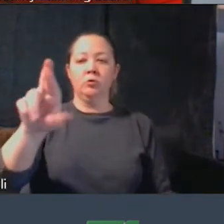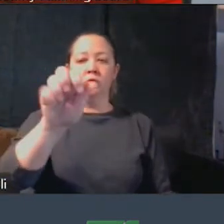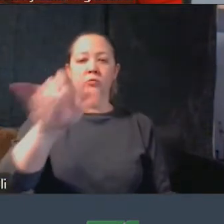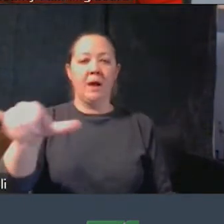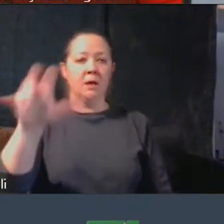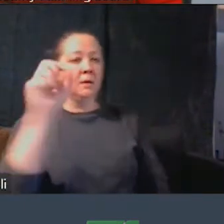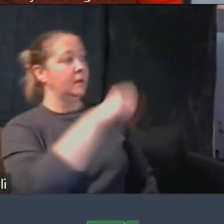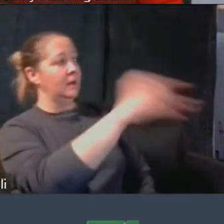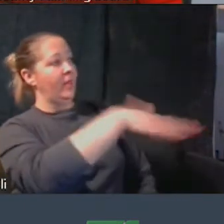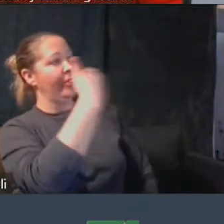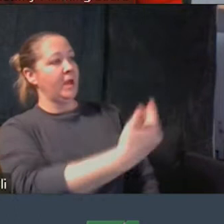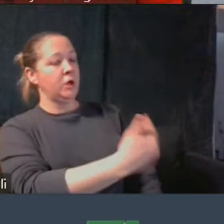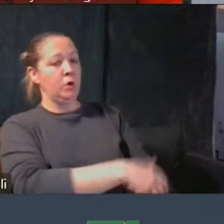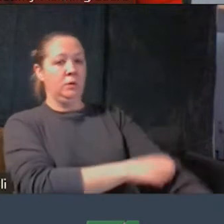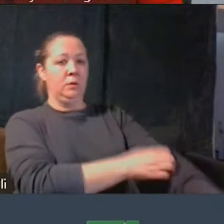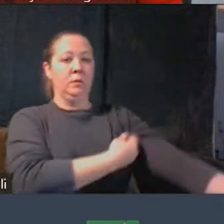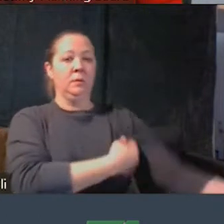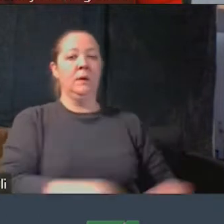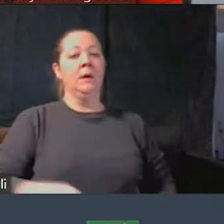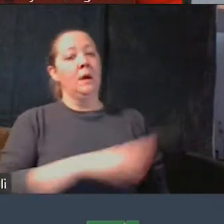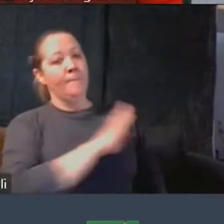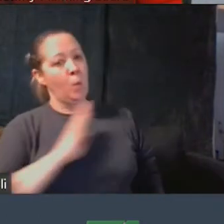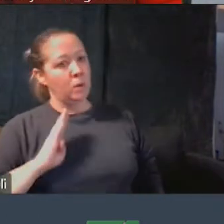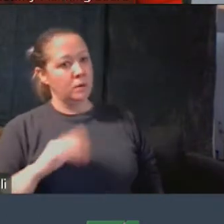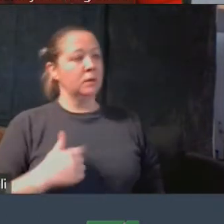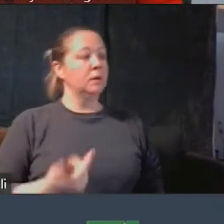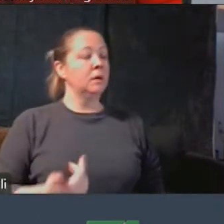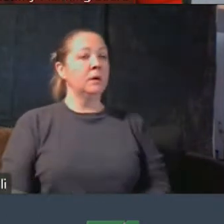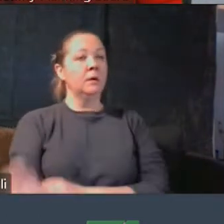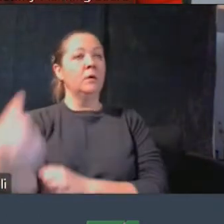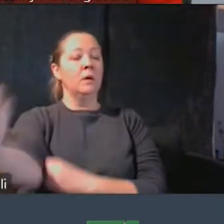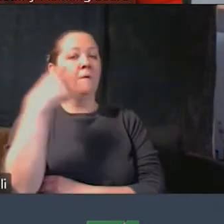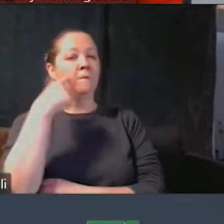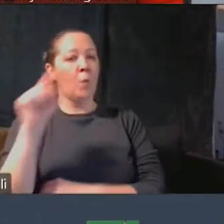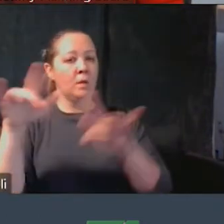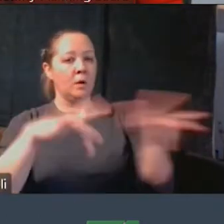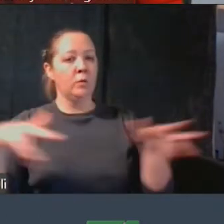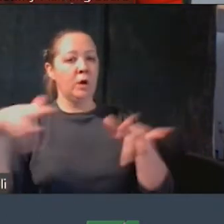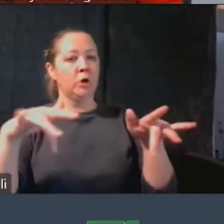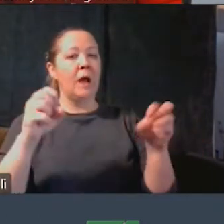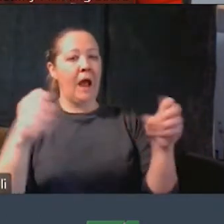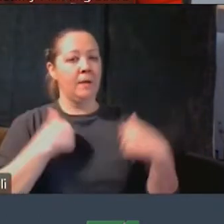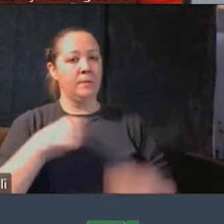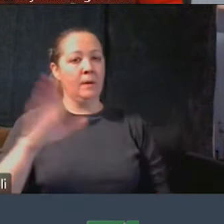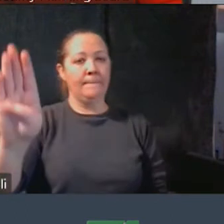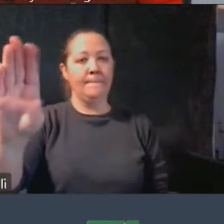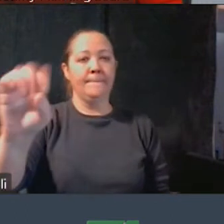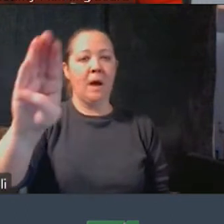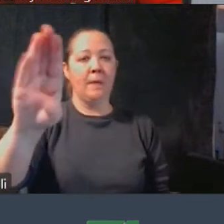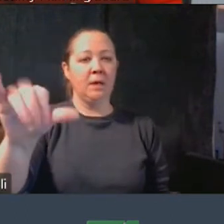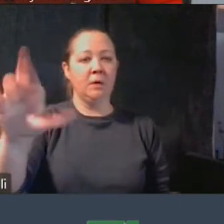Yeah, thank you. Madam Chair, members of the Planning Board, for the record, I'm Bobby Ray with the Special Projects